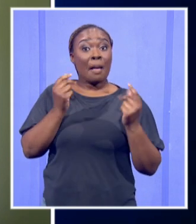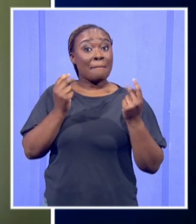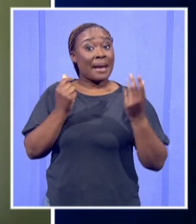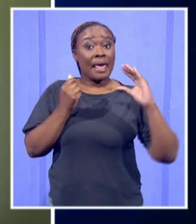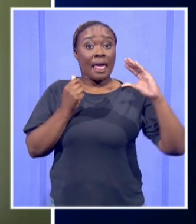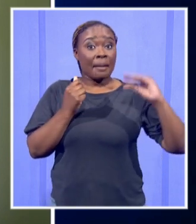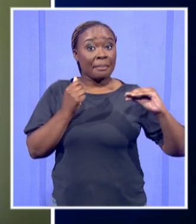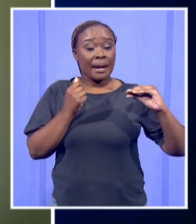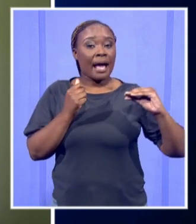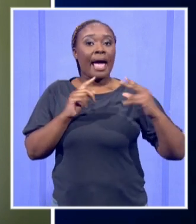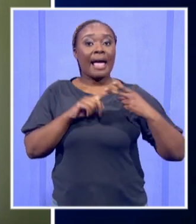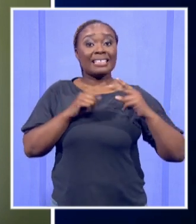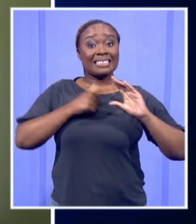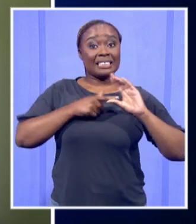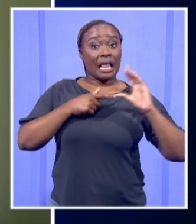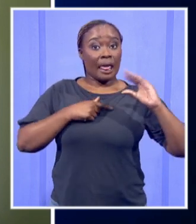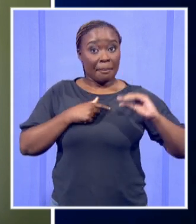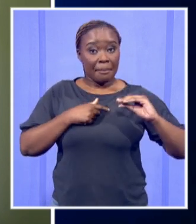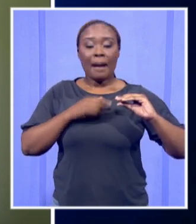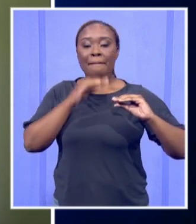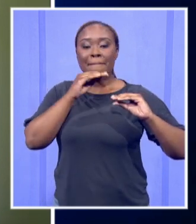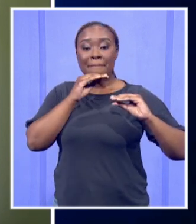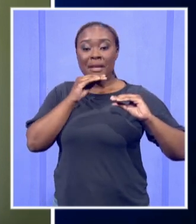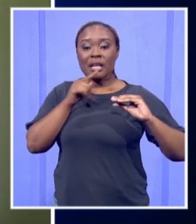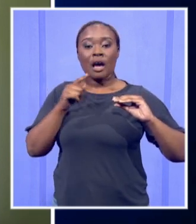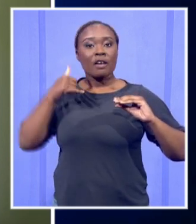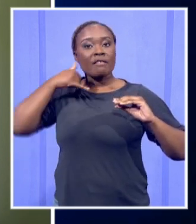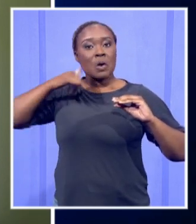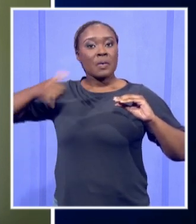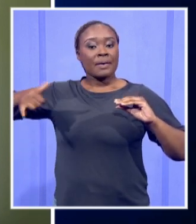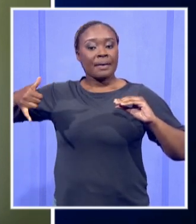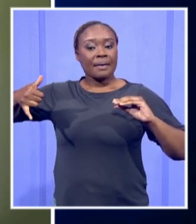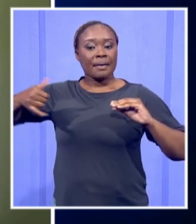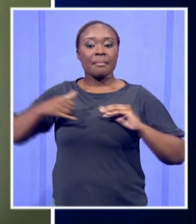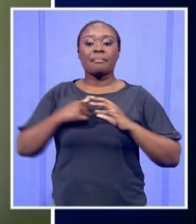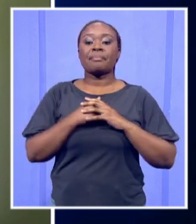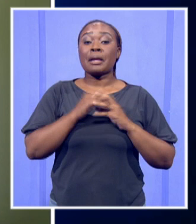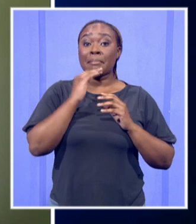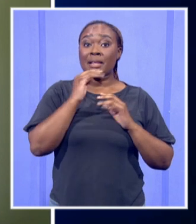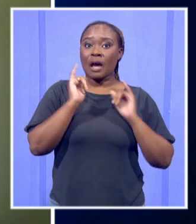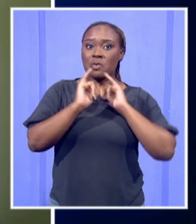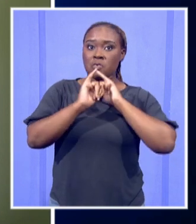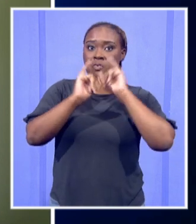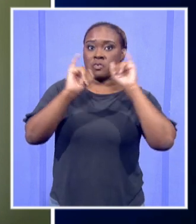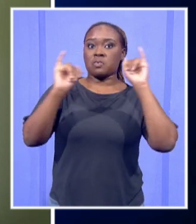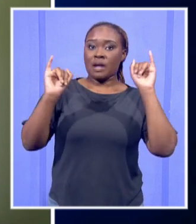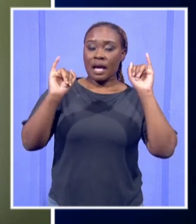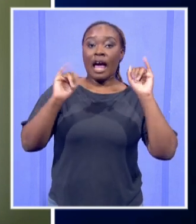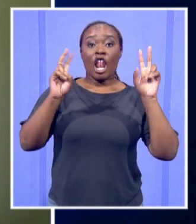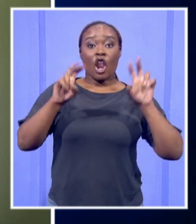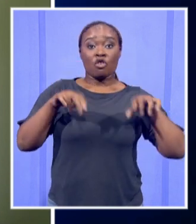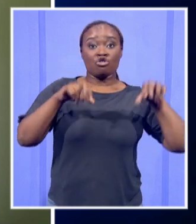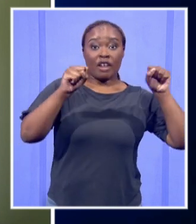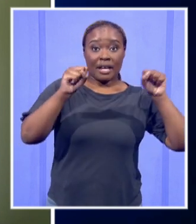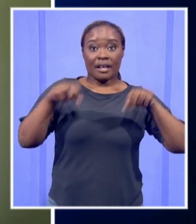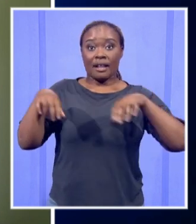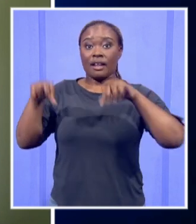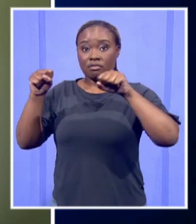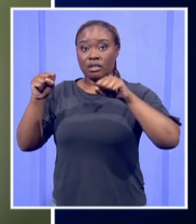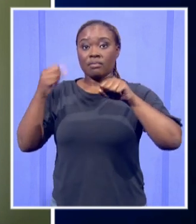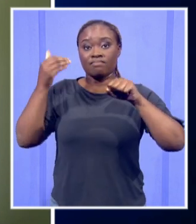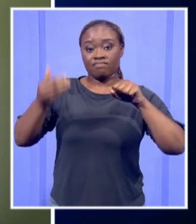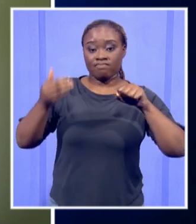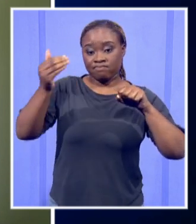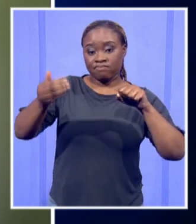of diesel is going to worsen the situation by 2 stages of load shedding.